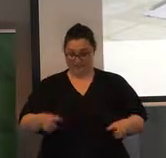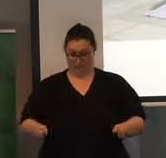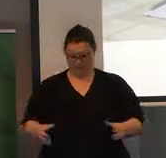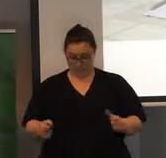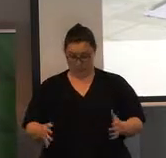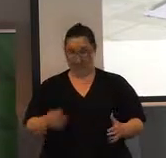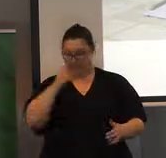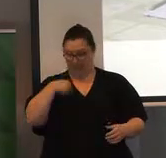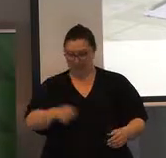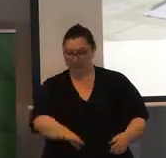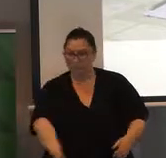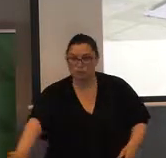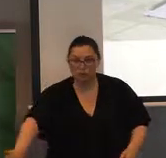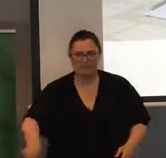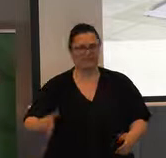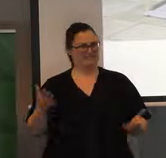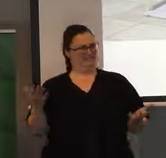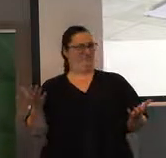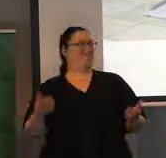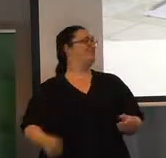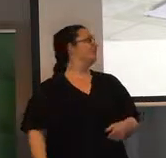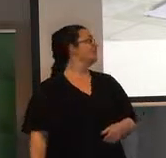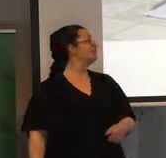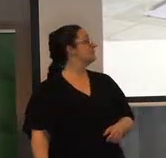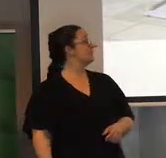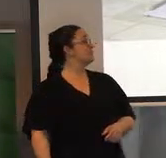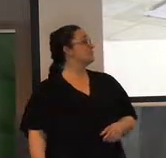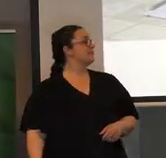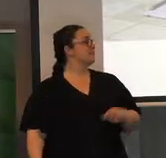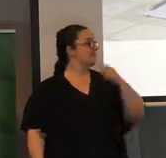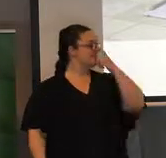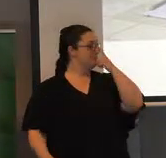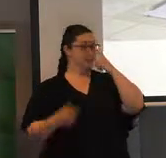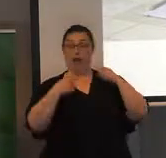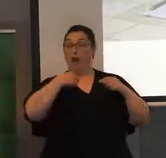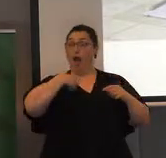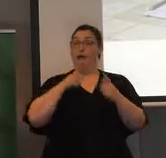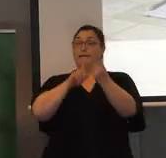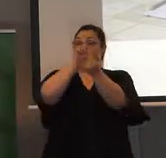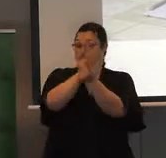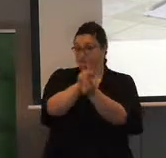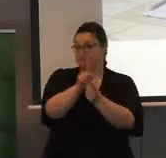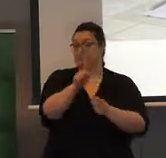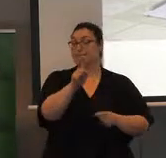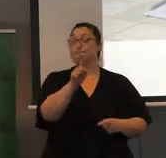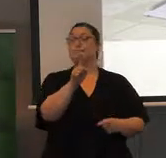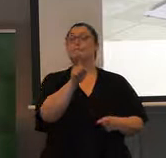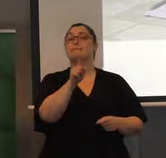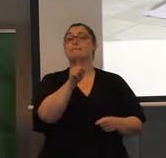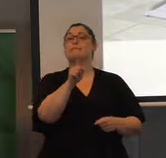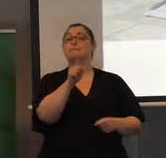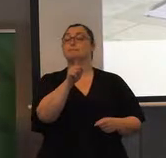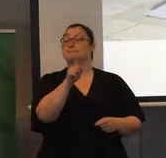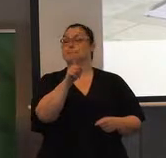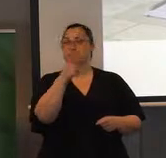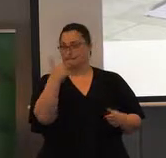to move the sign? Probably not. So what were they thinking? I approached the building having been told that, there's a wheelchair ramp,